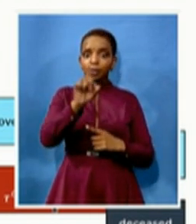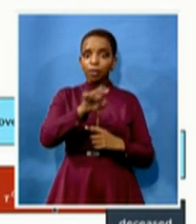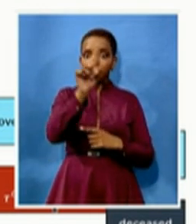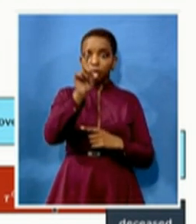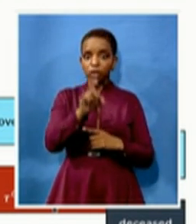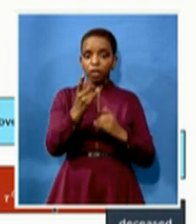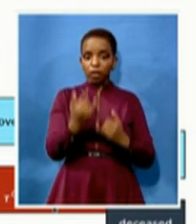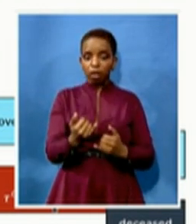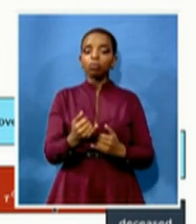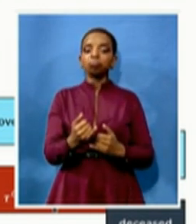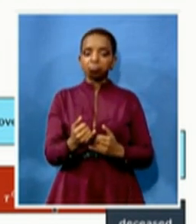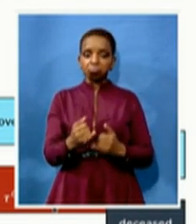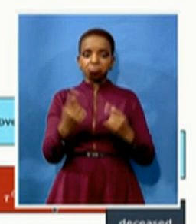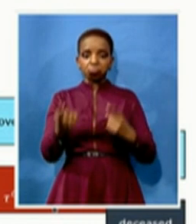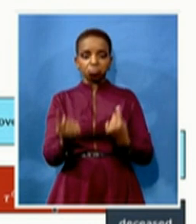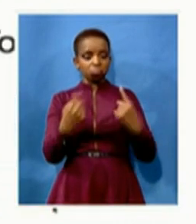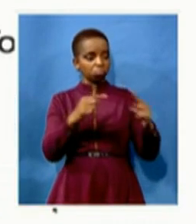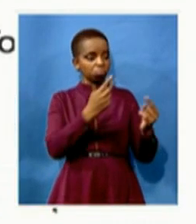around sort of ICU